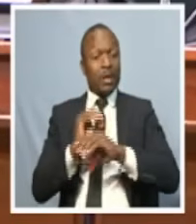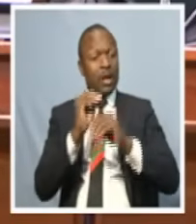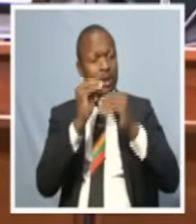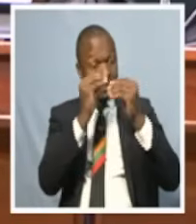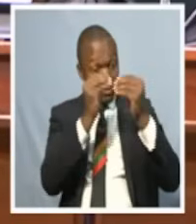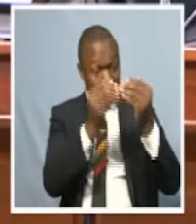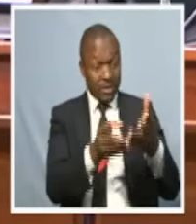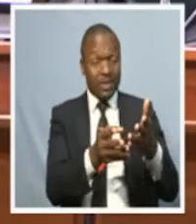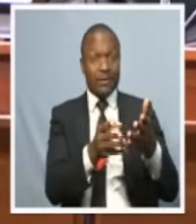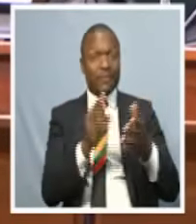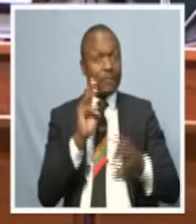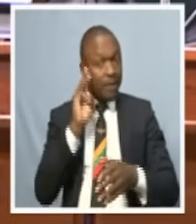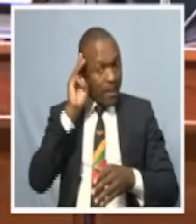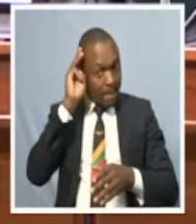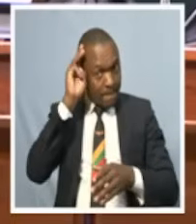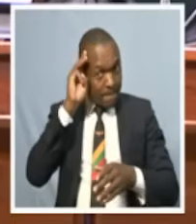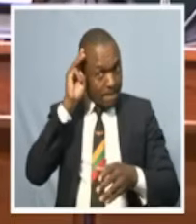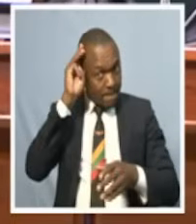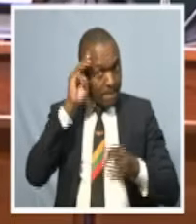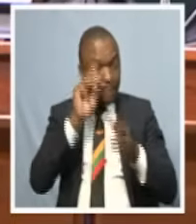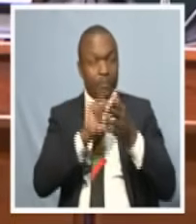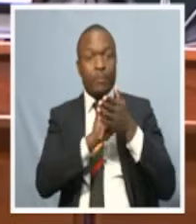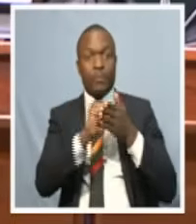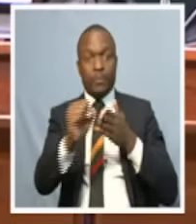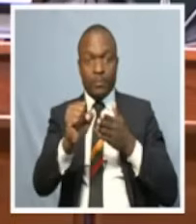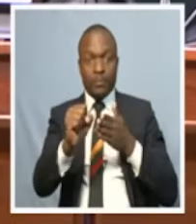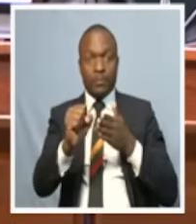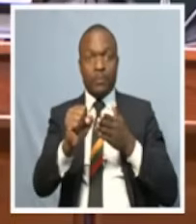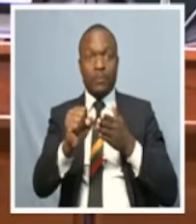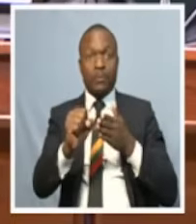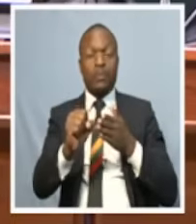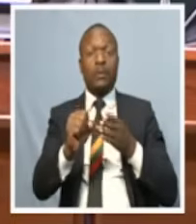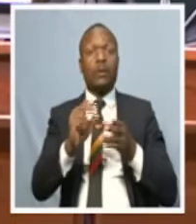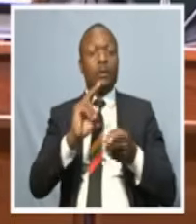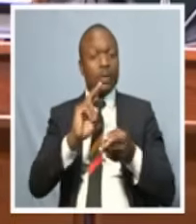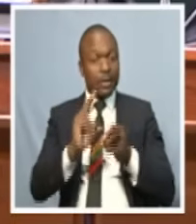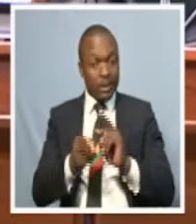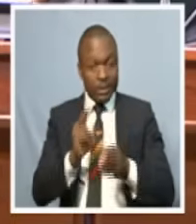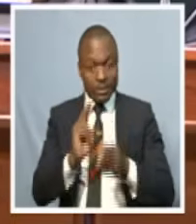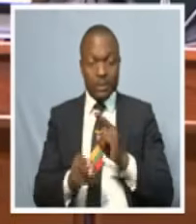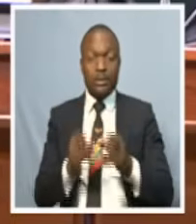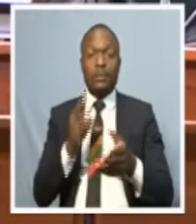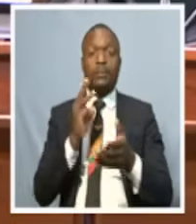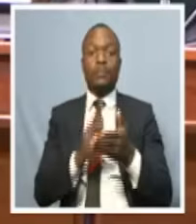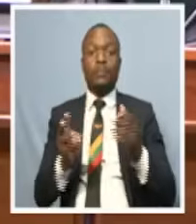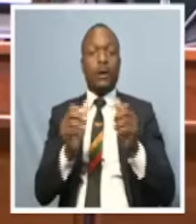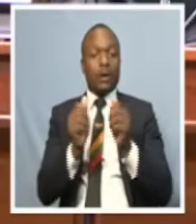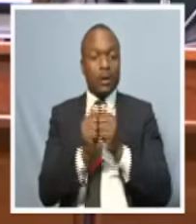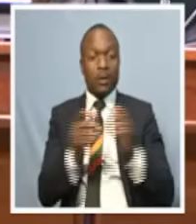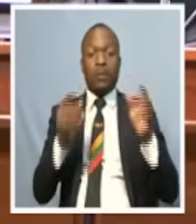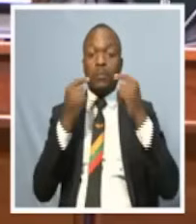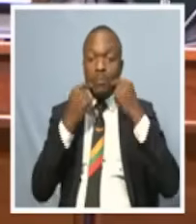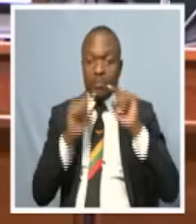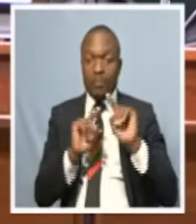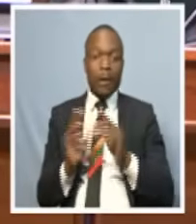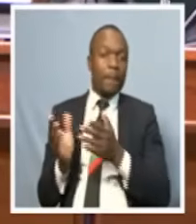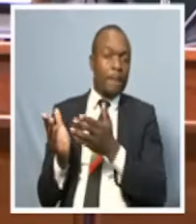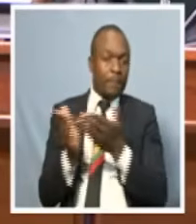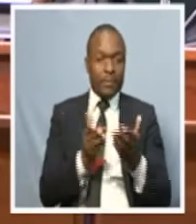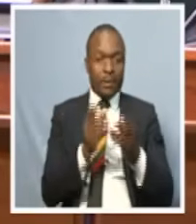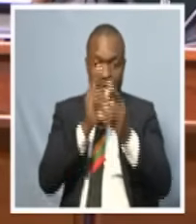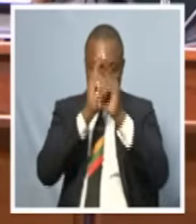render a ministerial statement on the urgent matter without notice raised by the